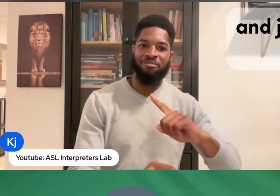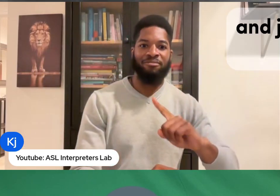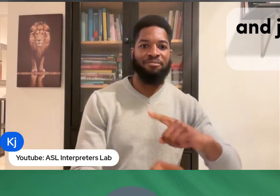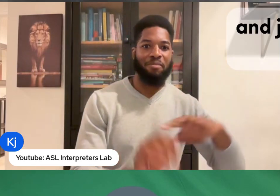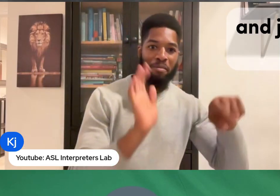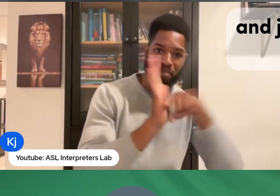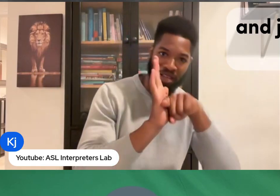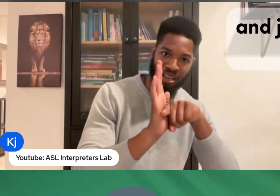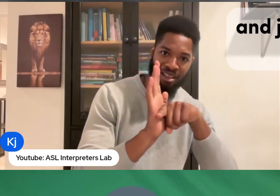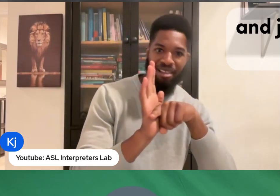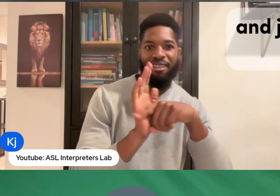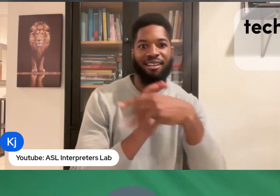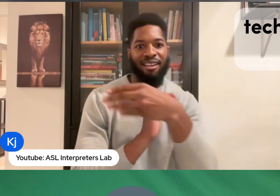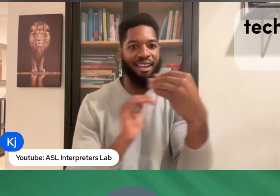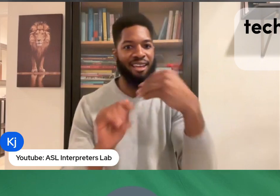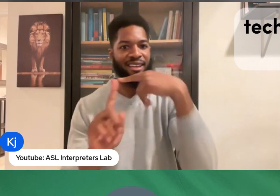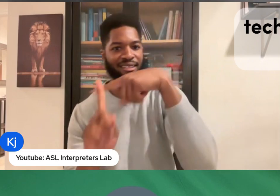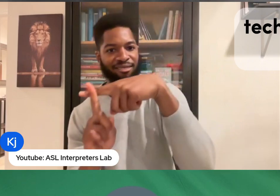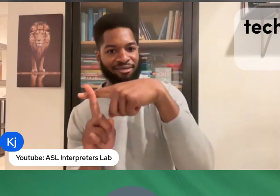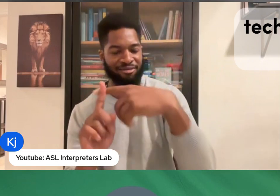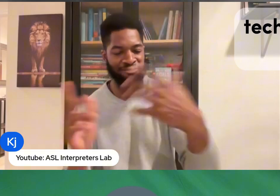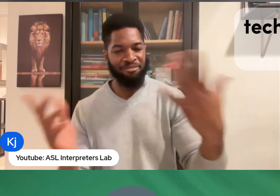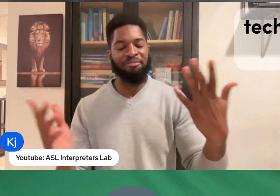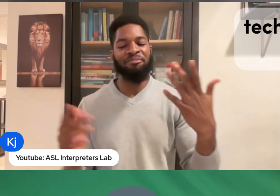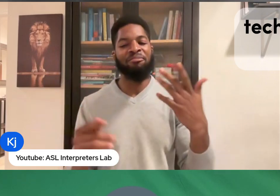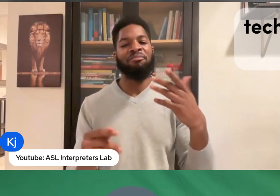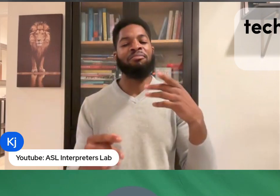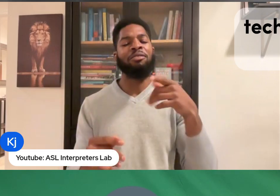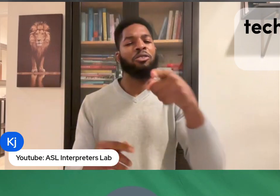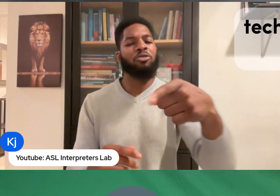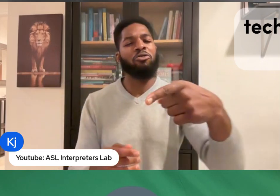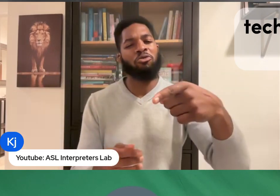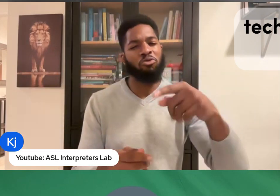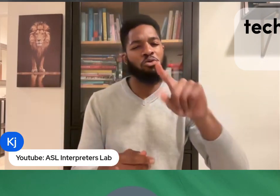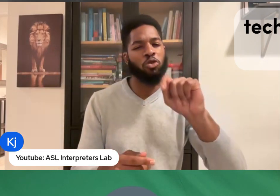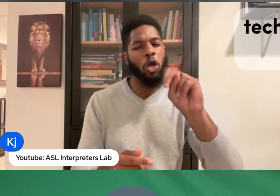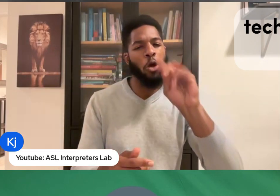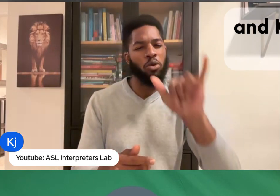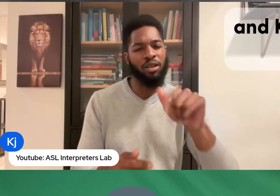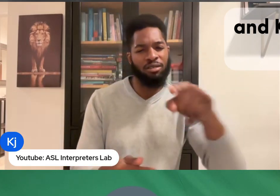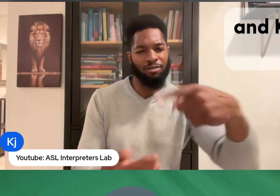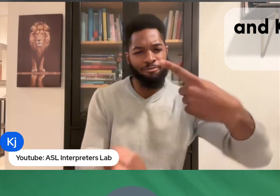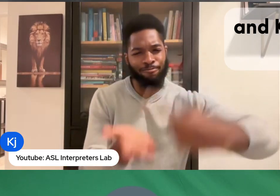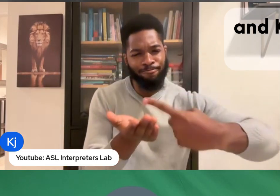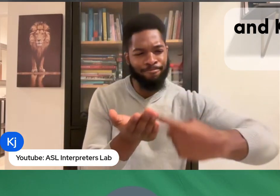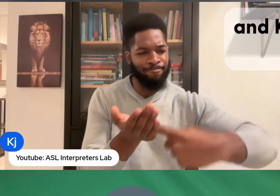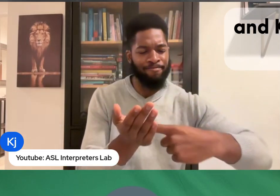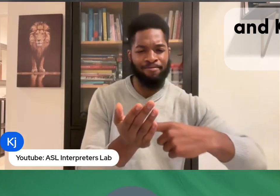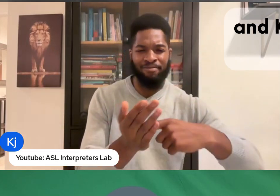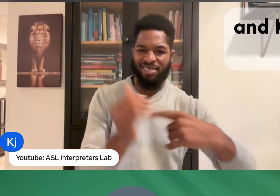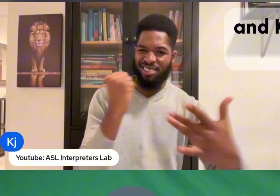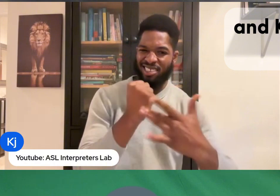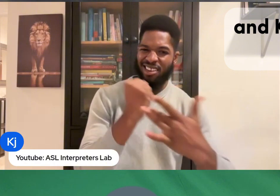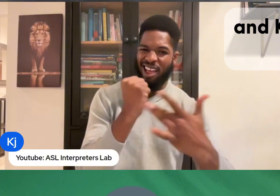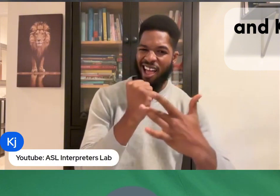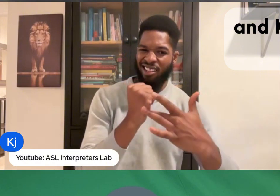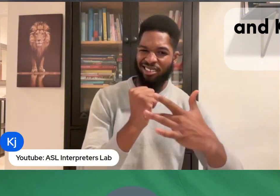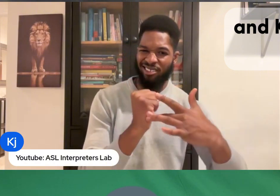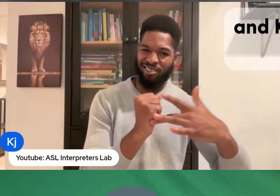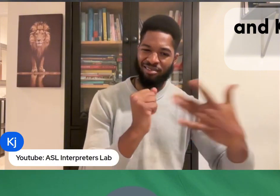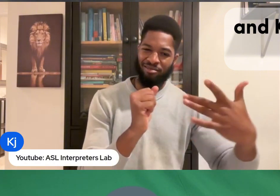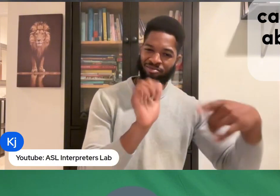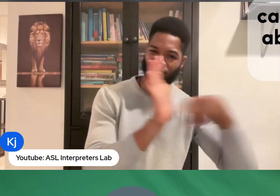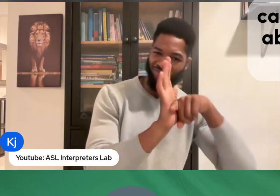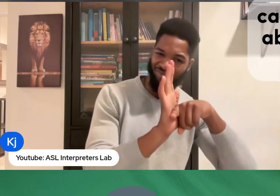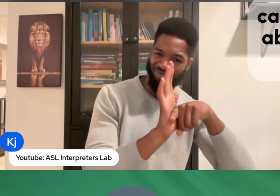context that you reference technology being a peril as a baby boomer and Kareem seeing it as a promise as a